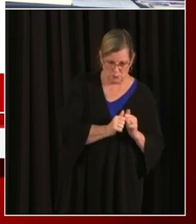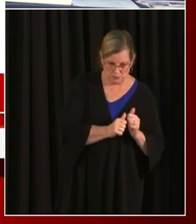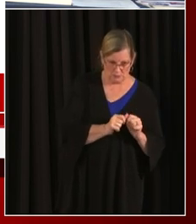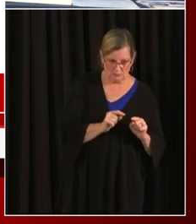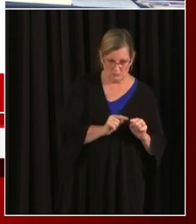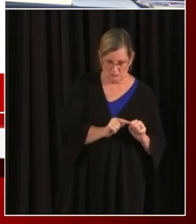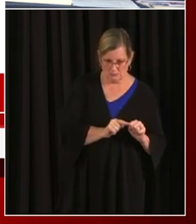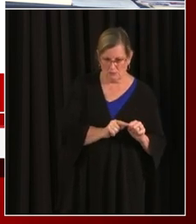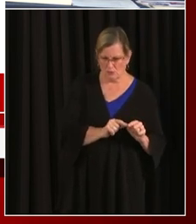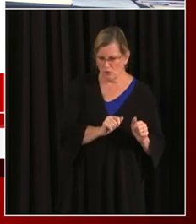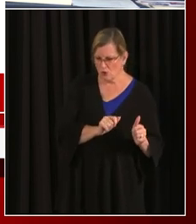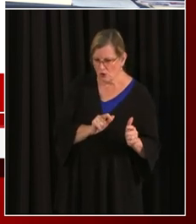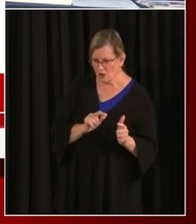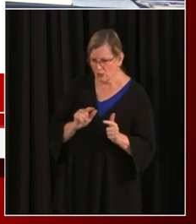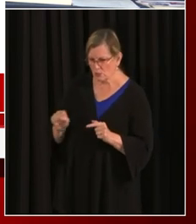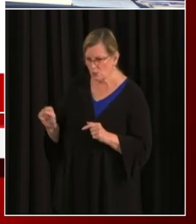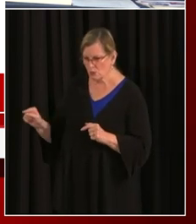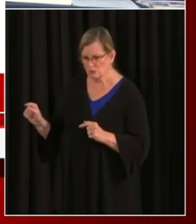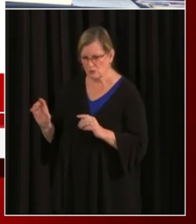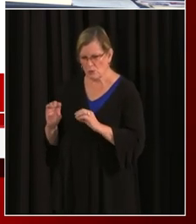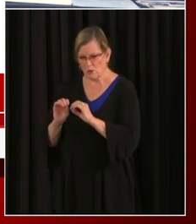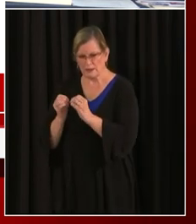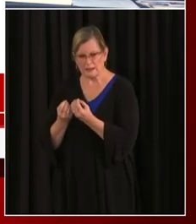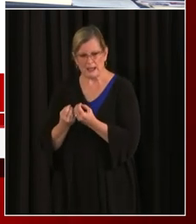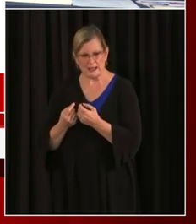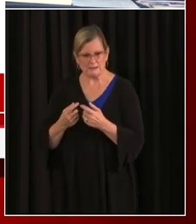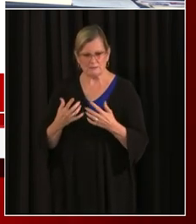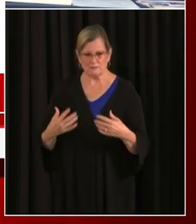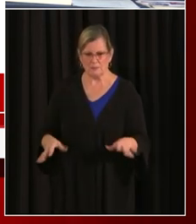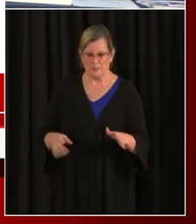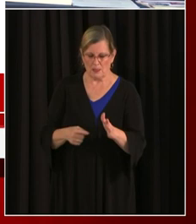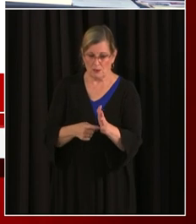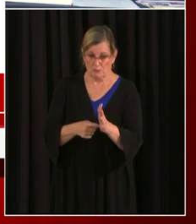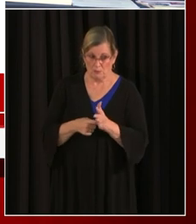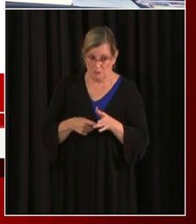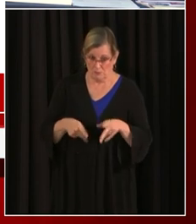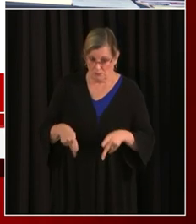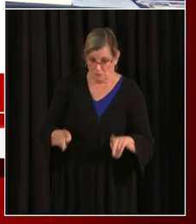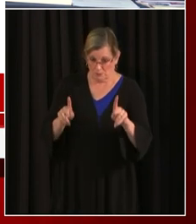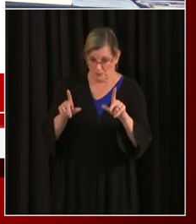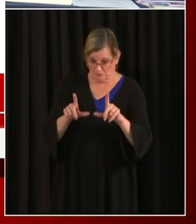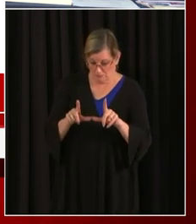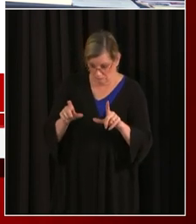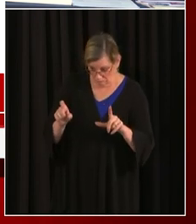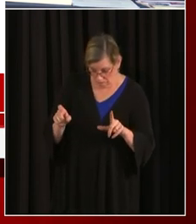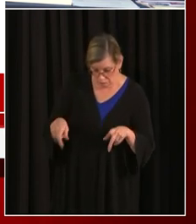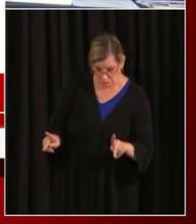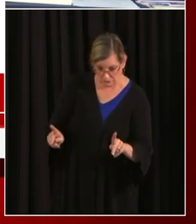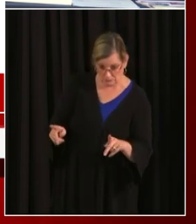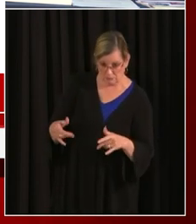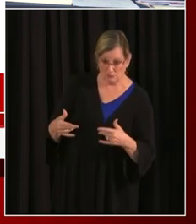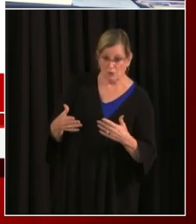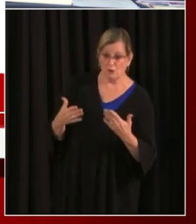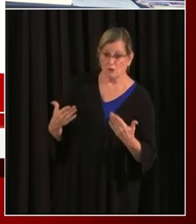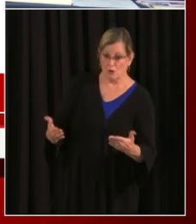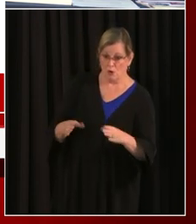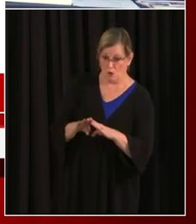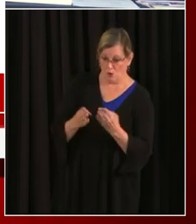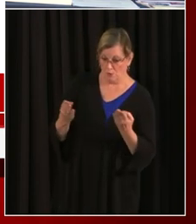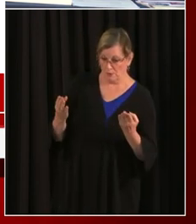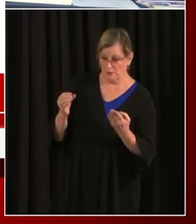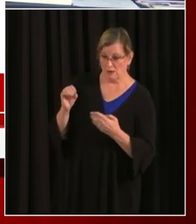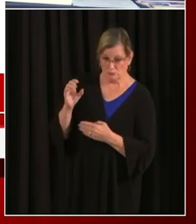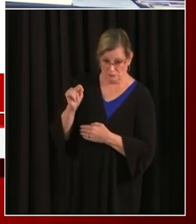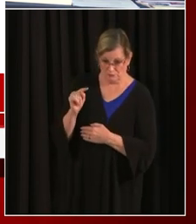athletic activities require a permit, and though that permit window will open up on October 1st, and